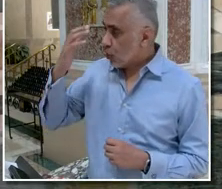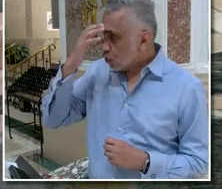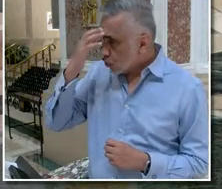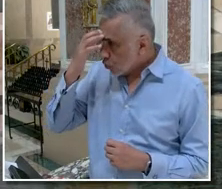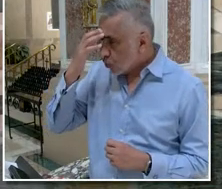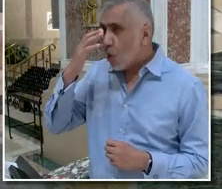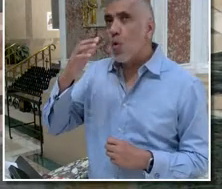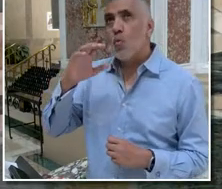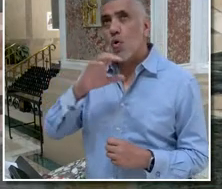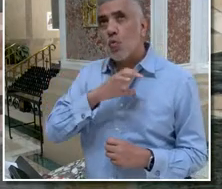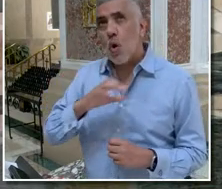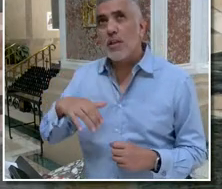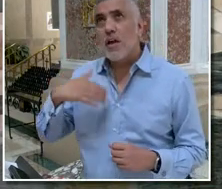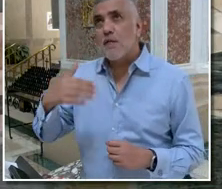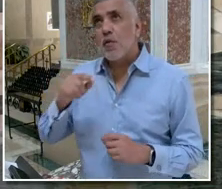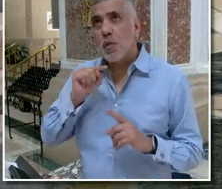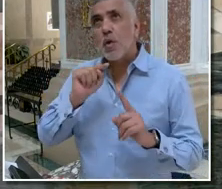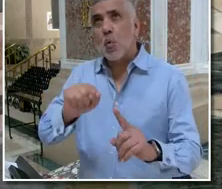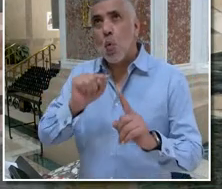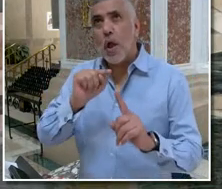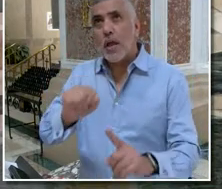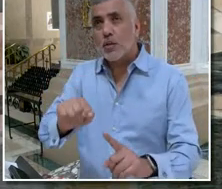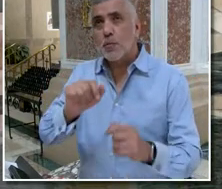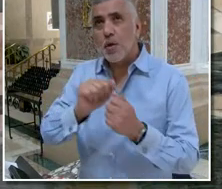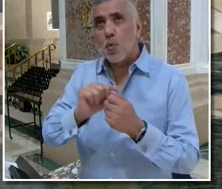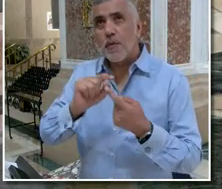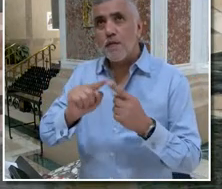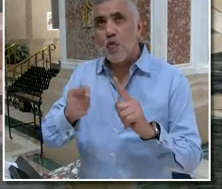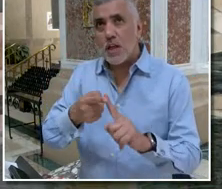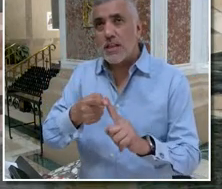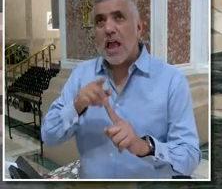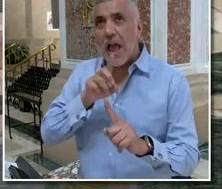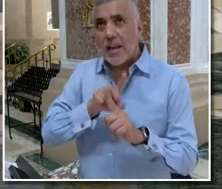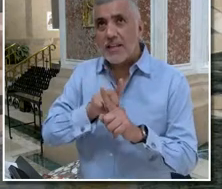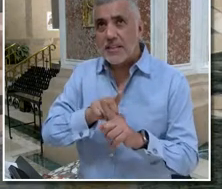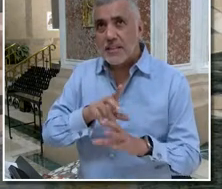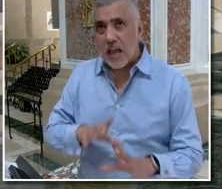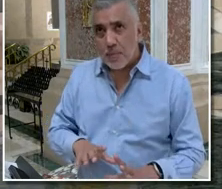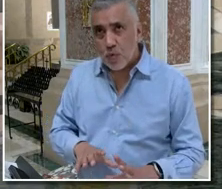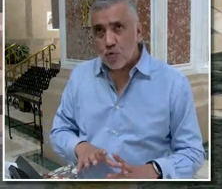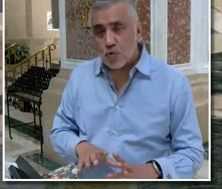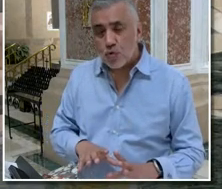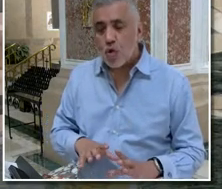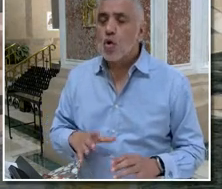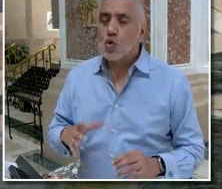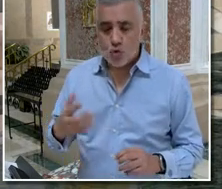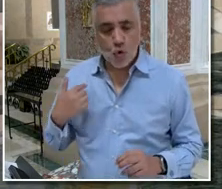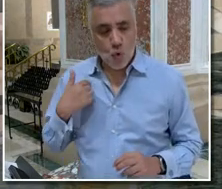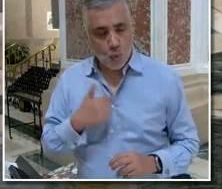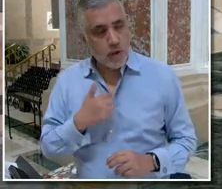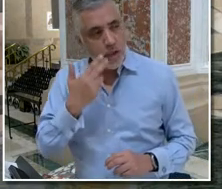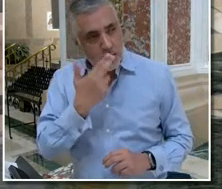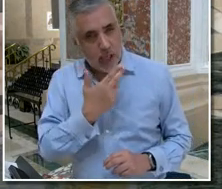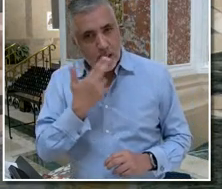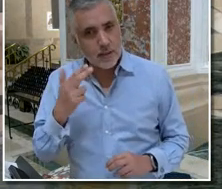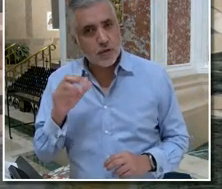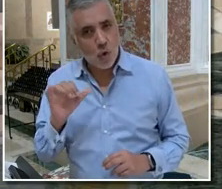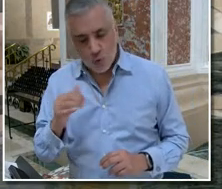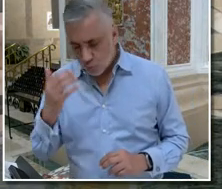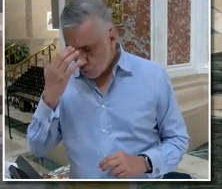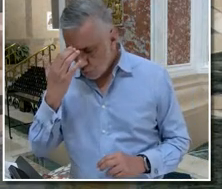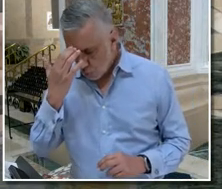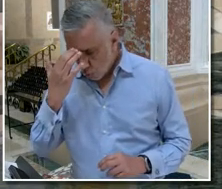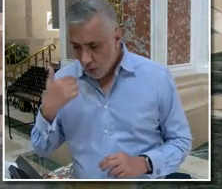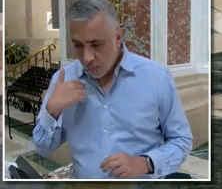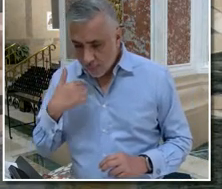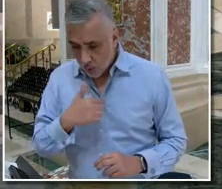Christ frequently went to be with his friends and his disciples, so we Catholics also know